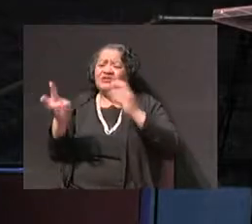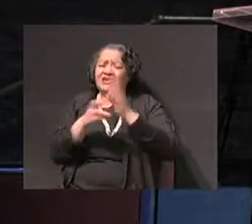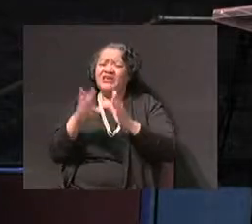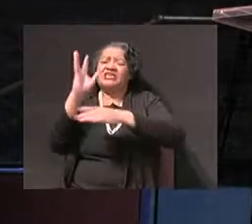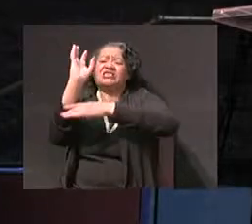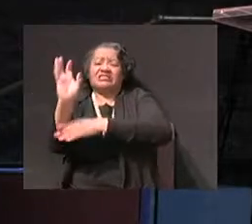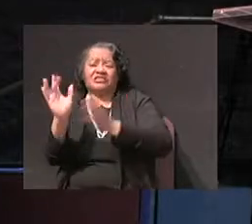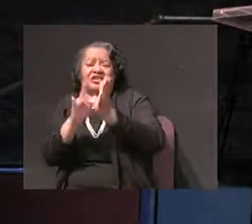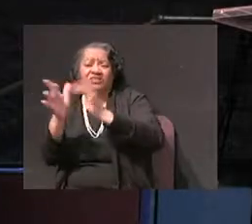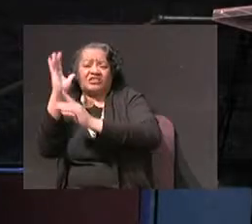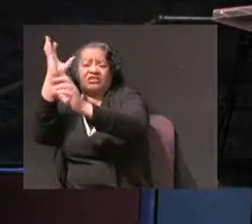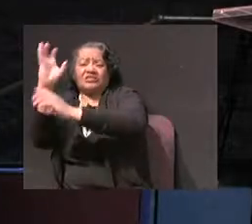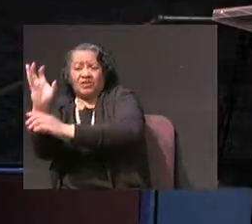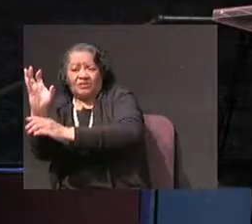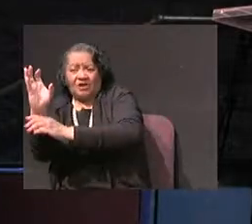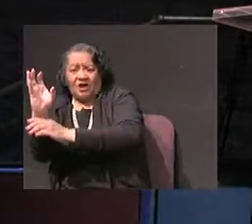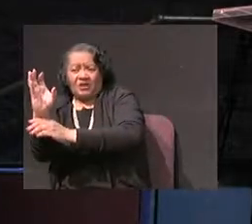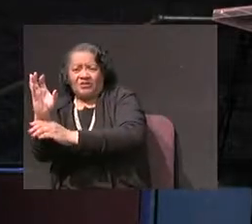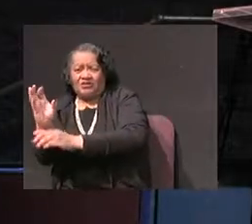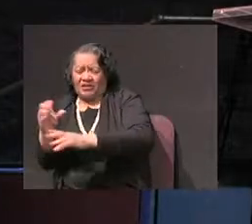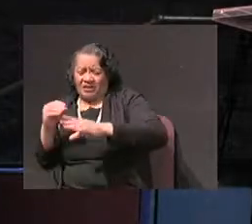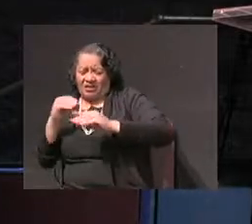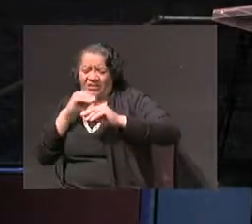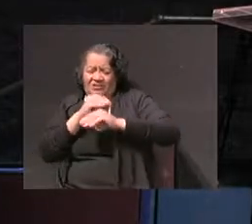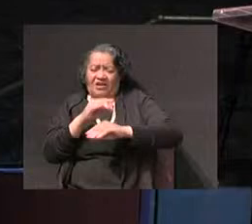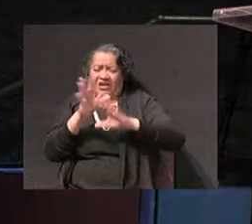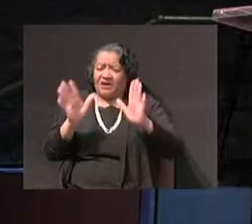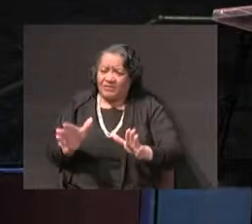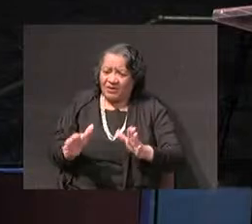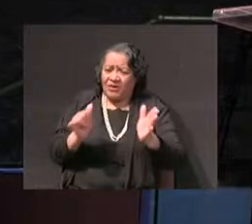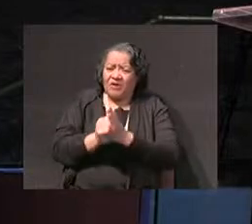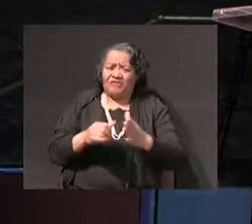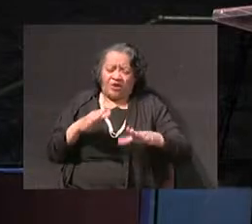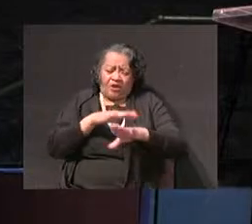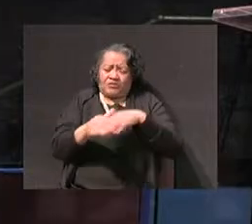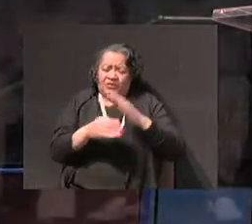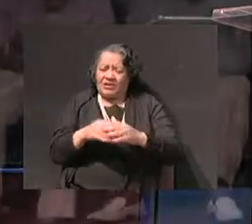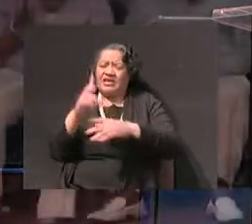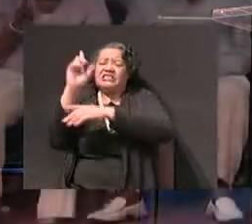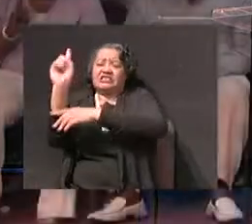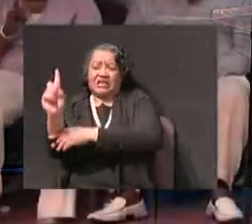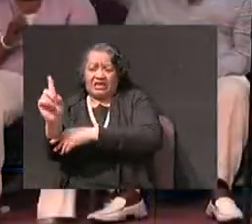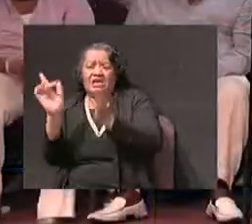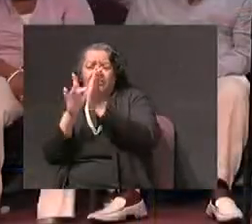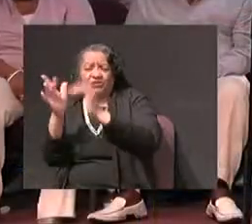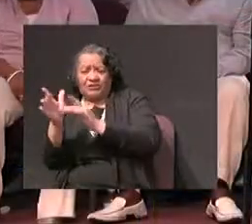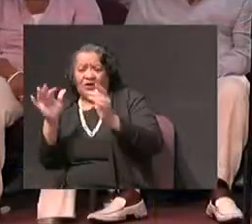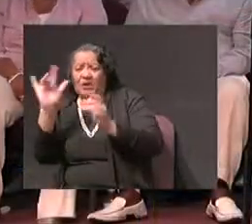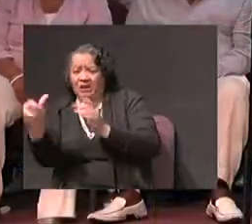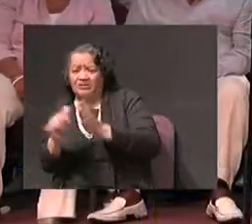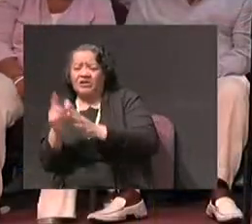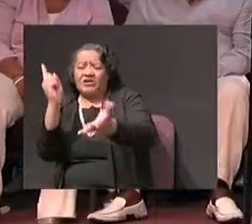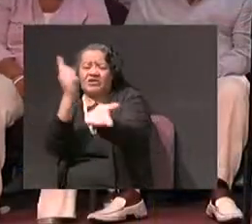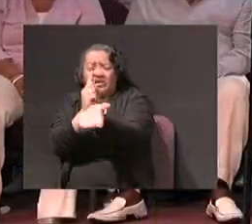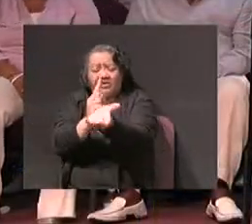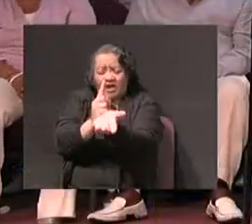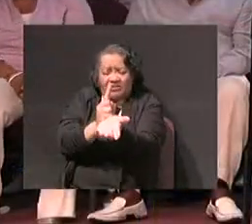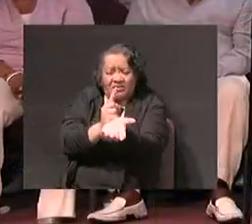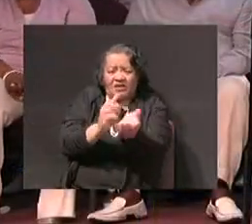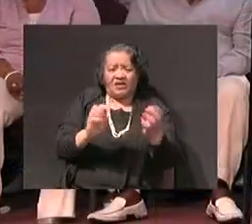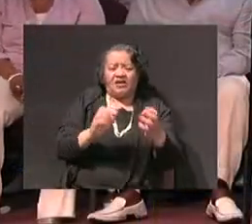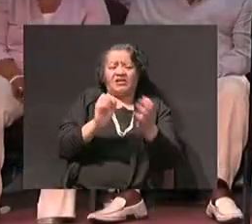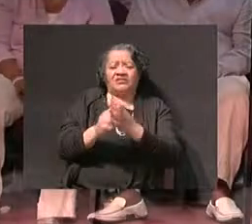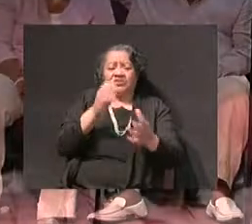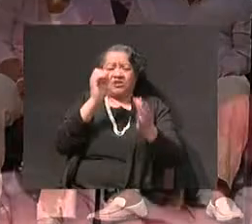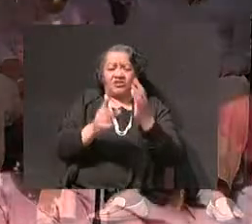C. He's a counselor. He's a comforter. He's D. He's a doctor. He's